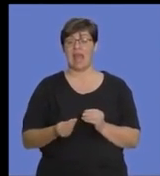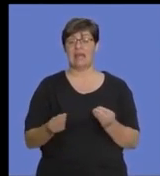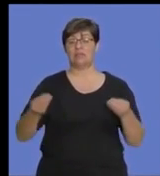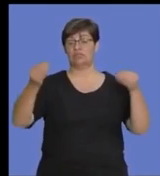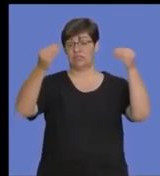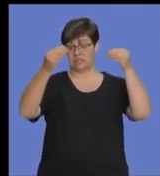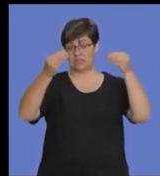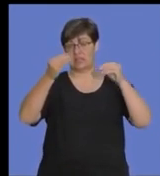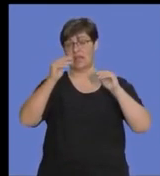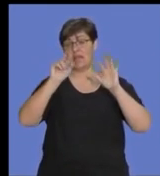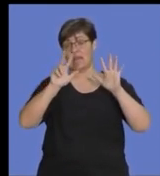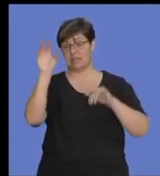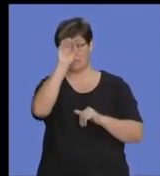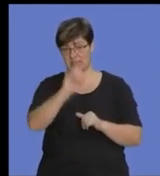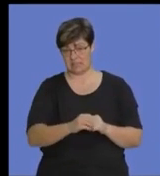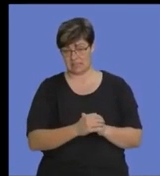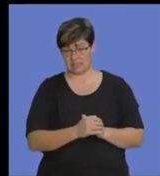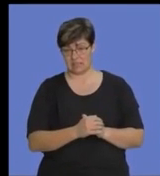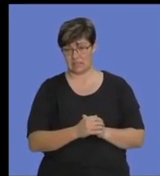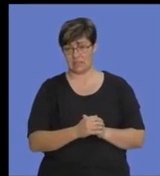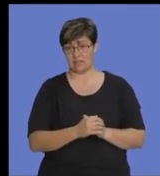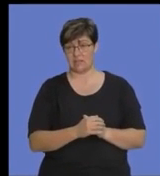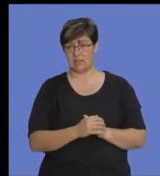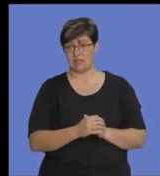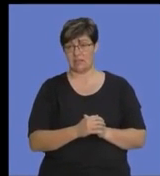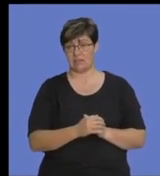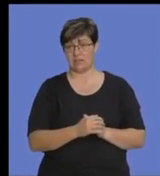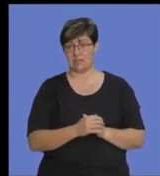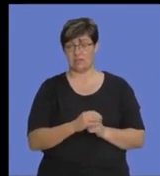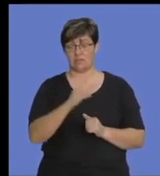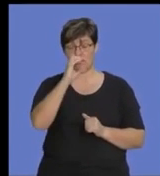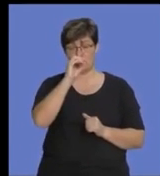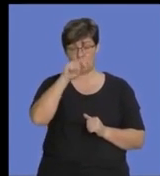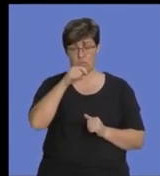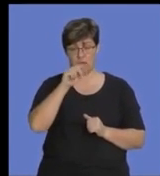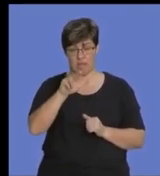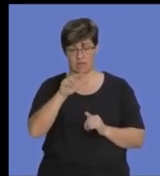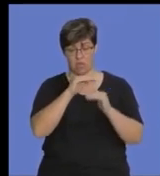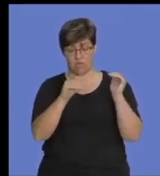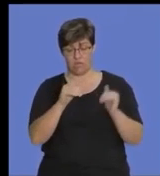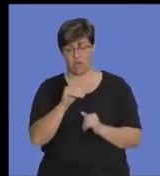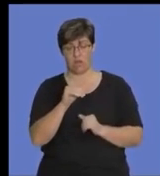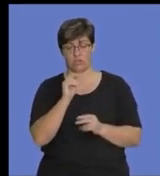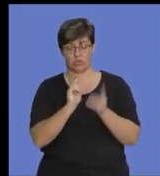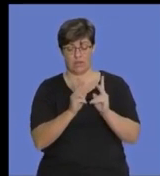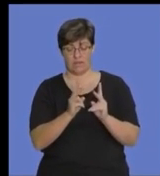an interest of 8%, 0.08